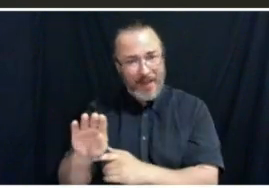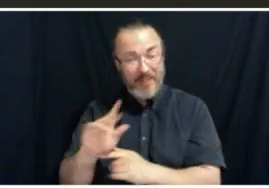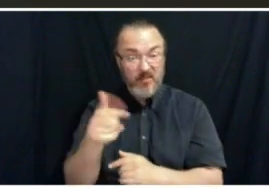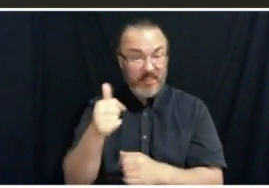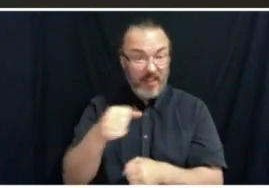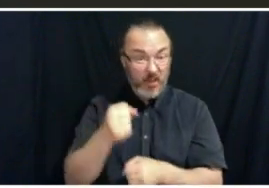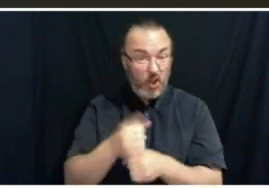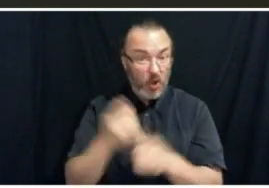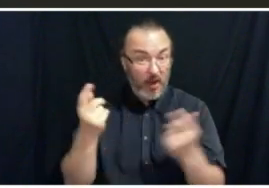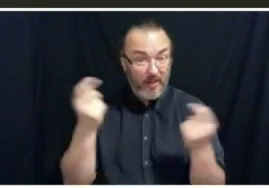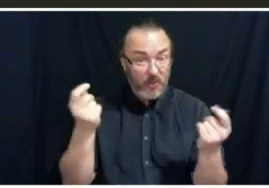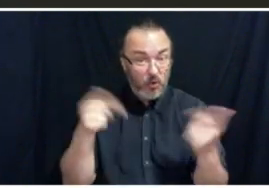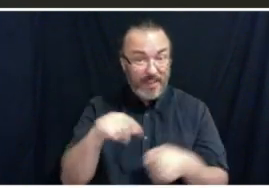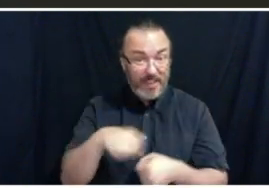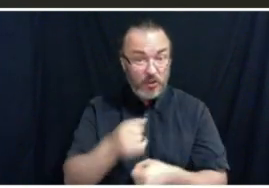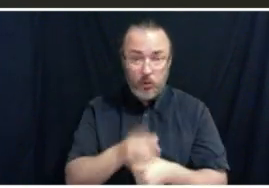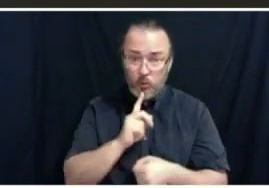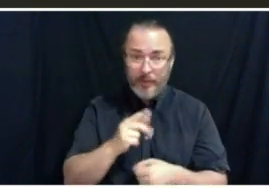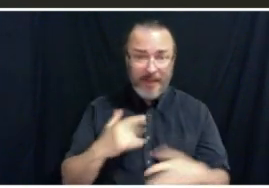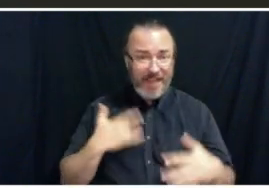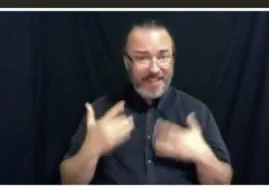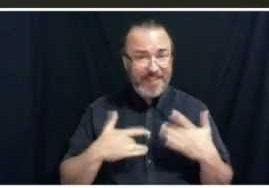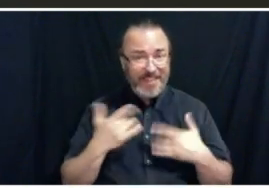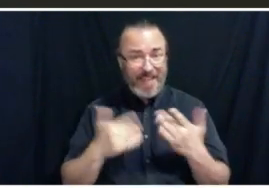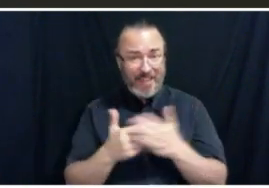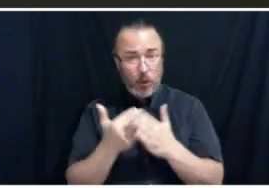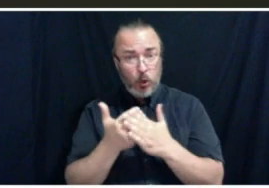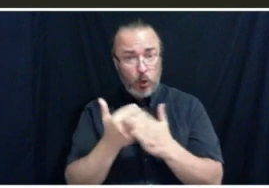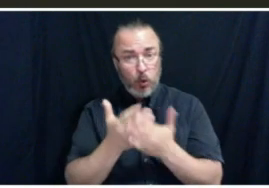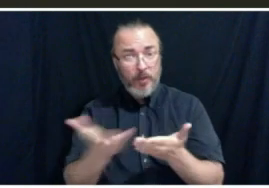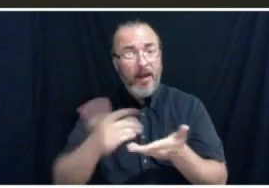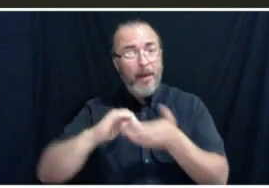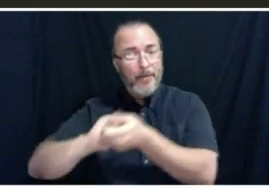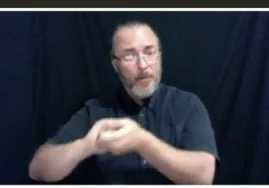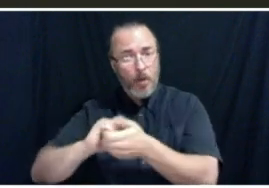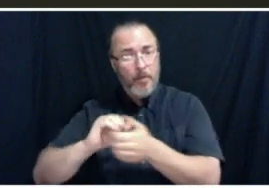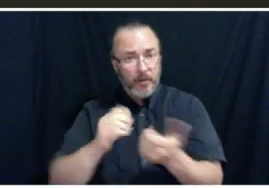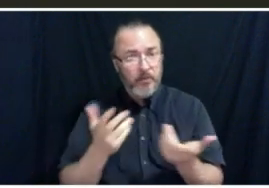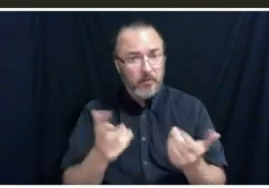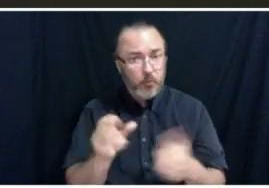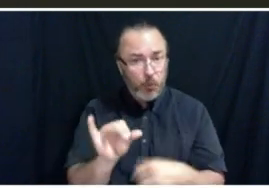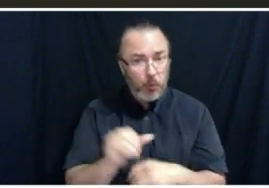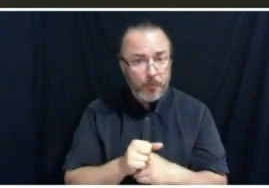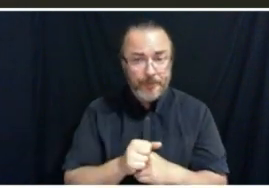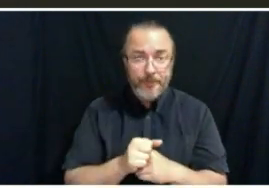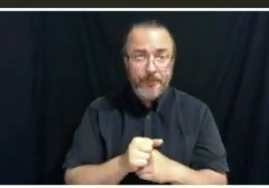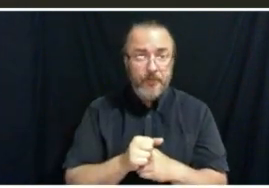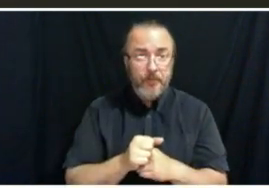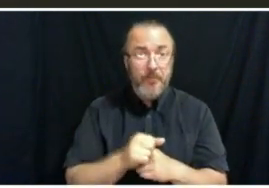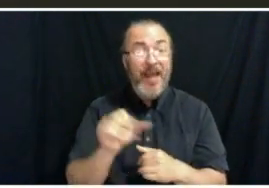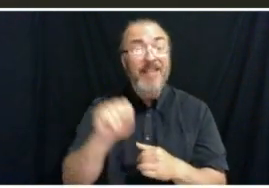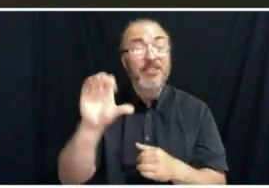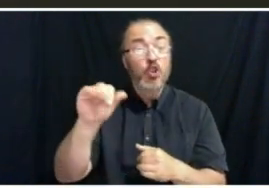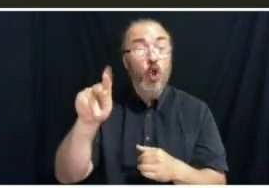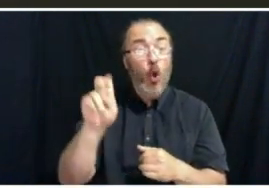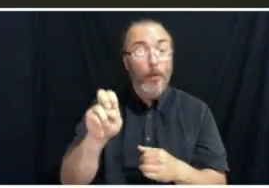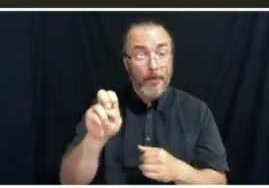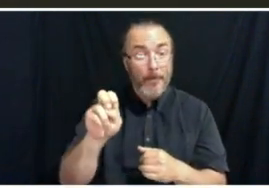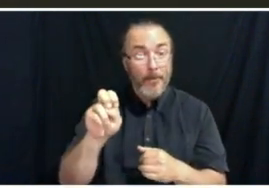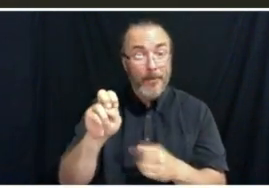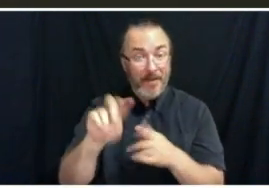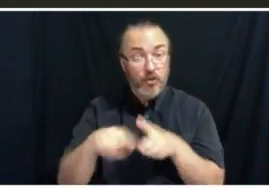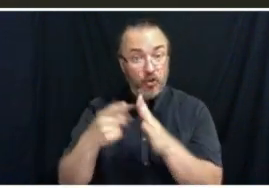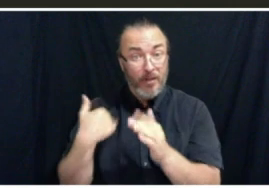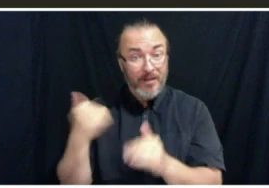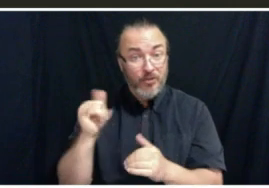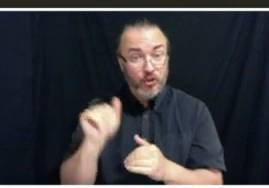is actually on an exciting new development path in our partnership with the UNESCO Institute for Statistics. And SCOPE, which was launched in January, is an